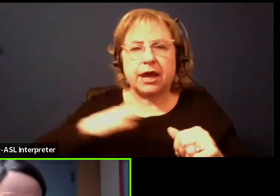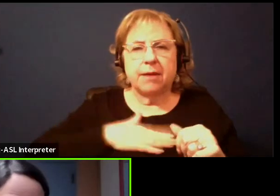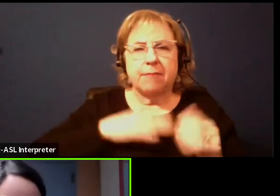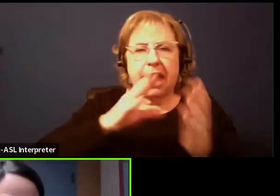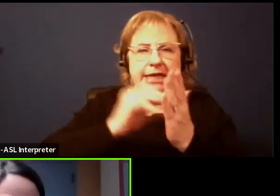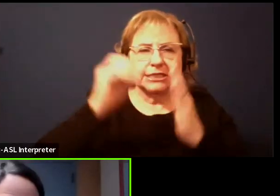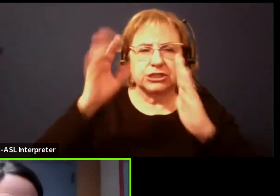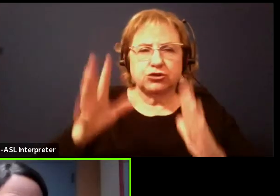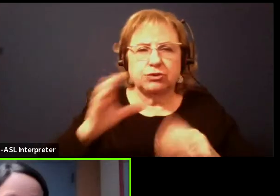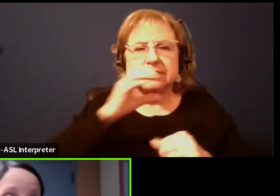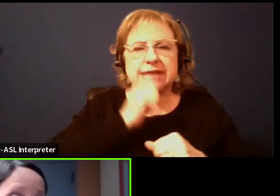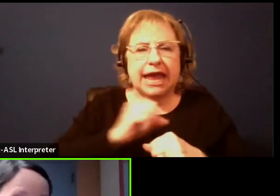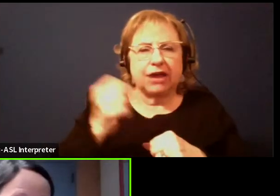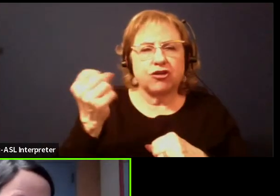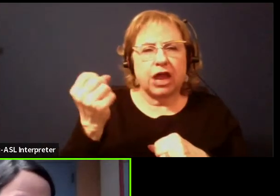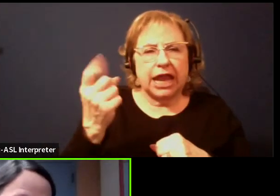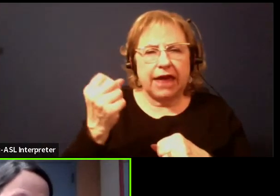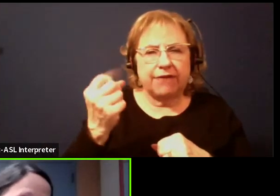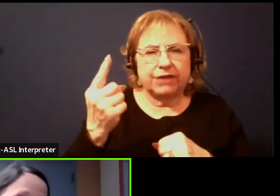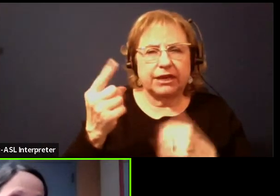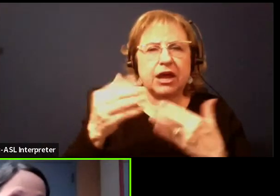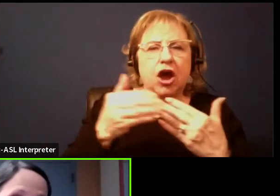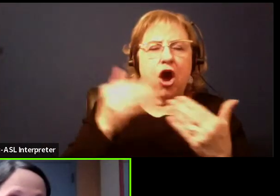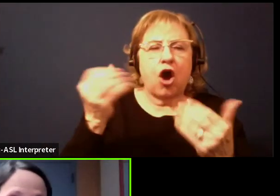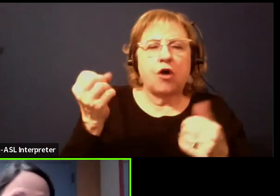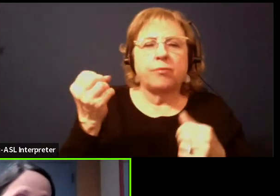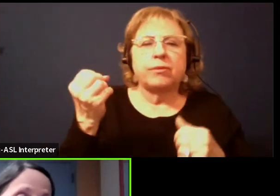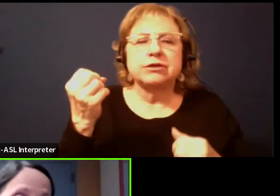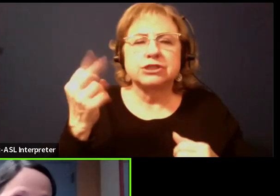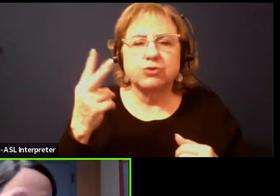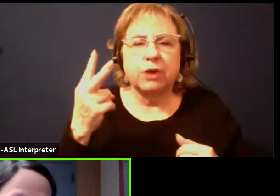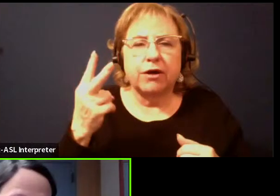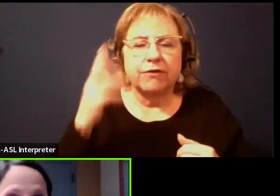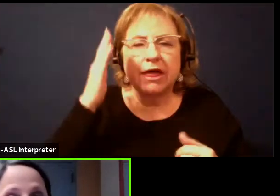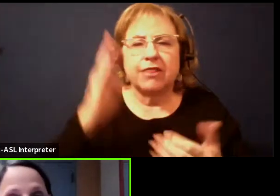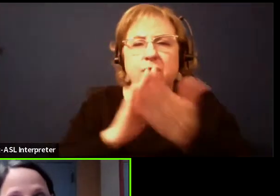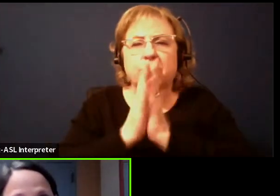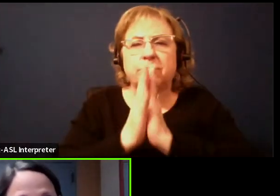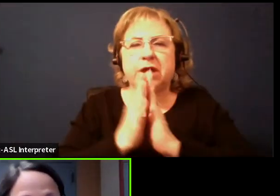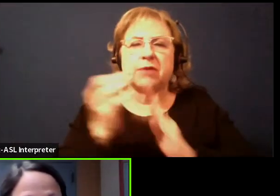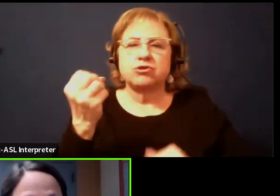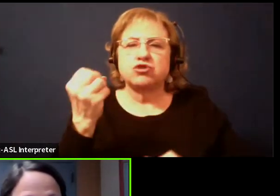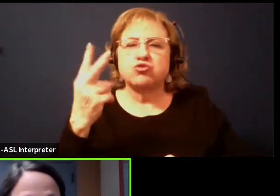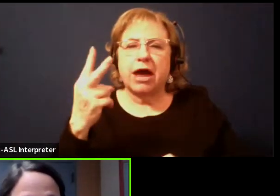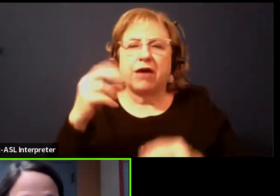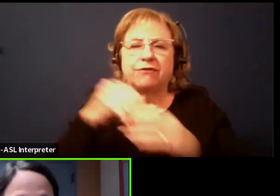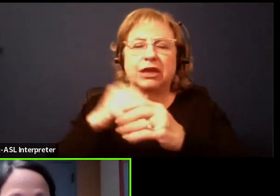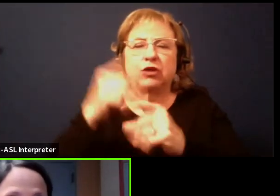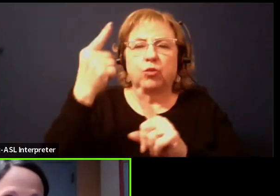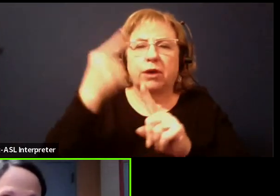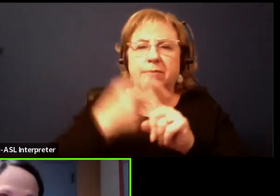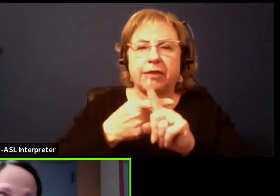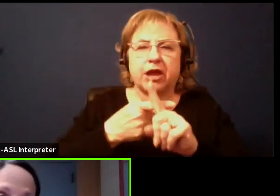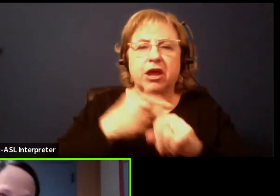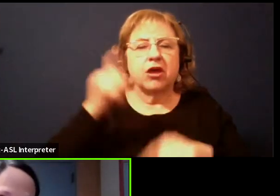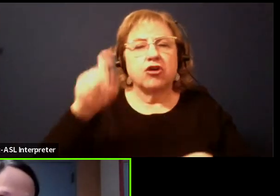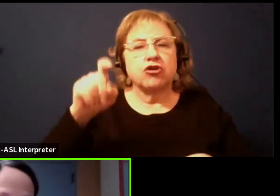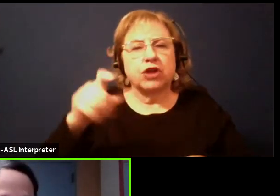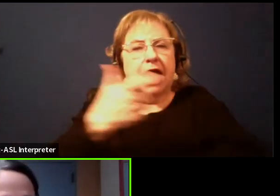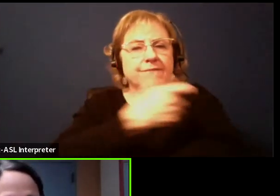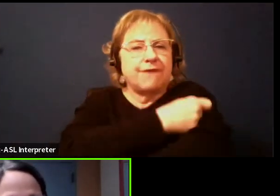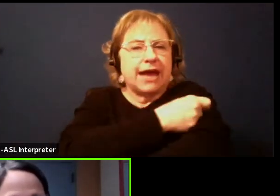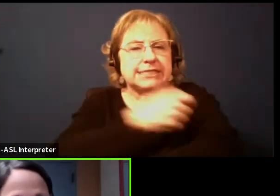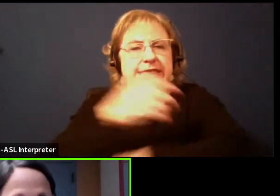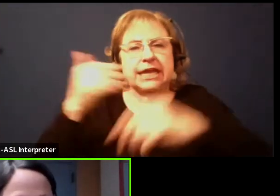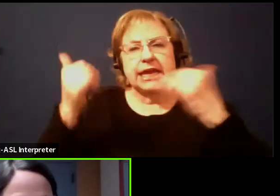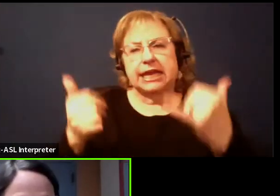say 11, almost 12. So let's say they're going to turn 12 in a month. Should I vaccinate now or should I wait and